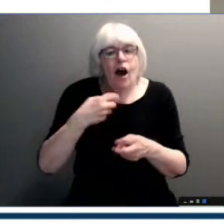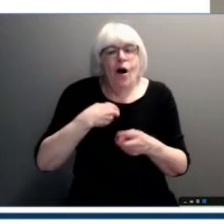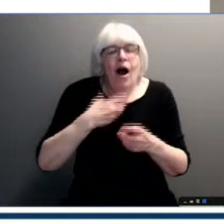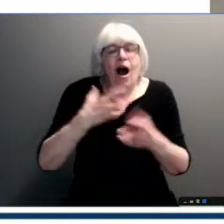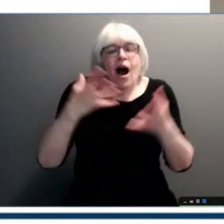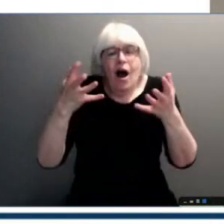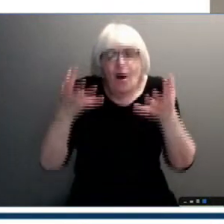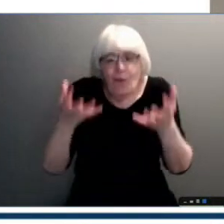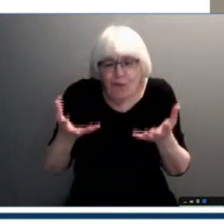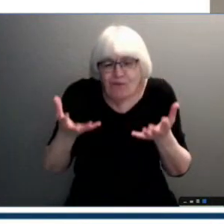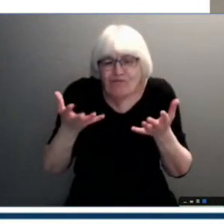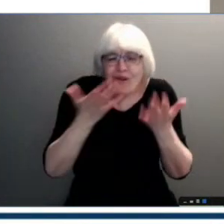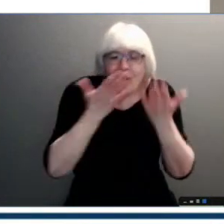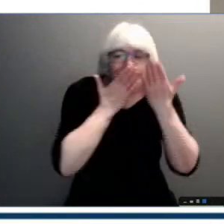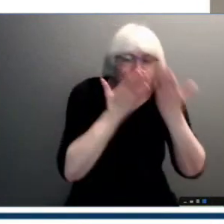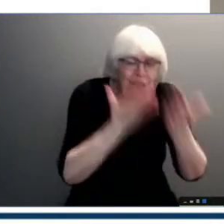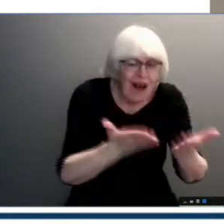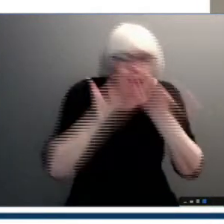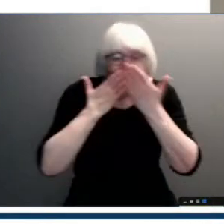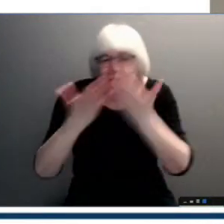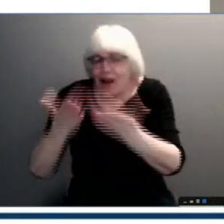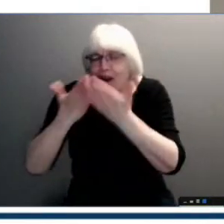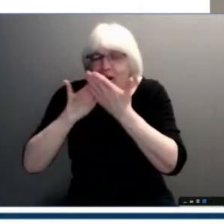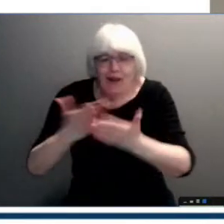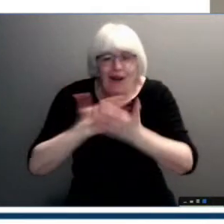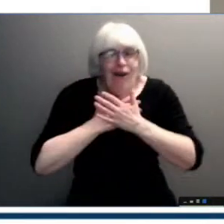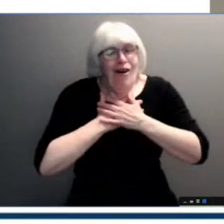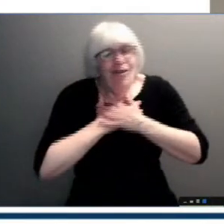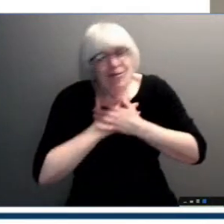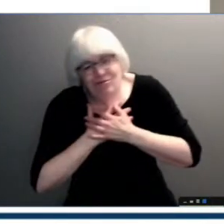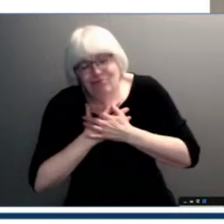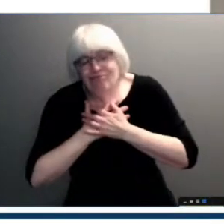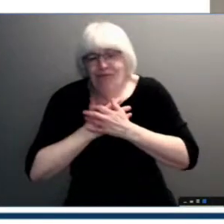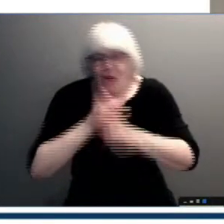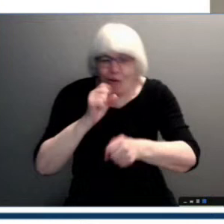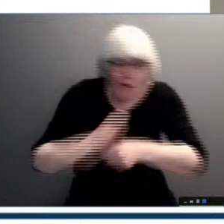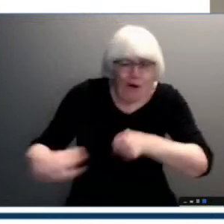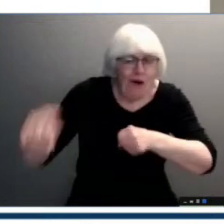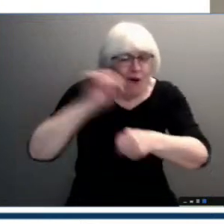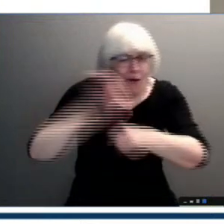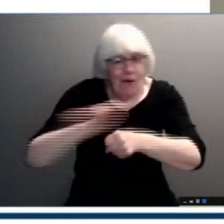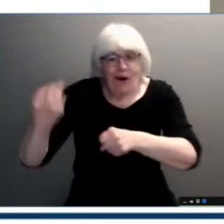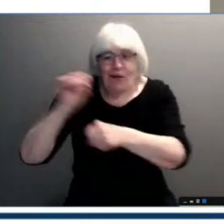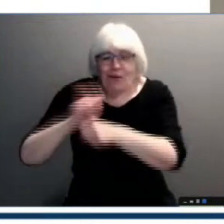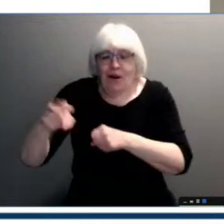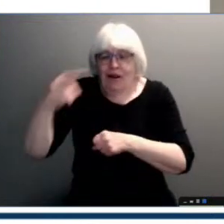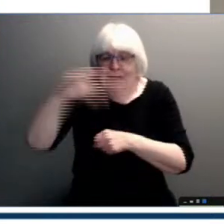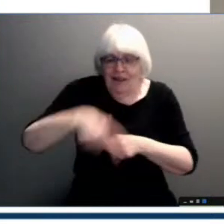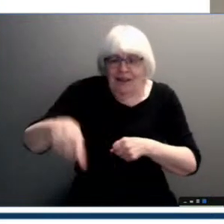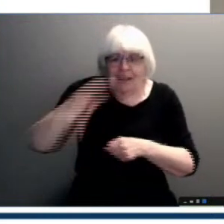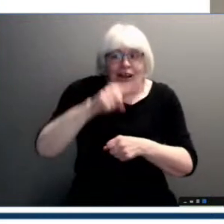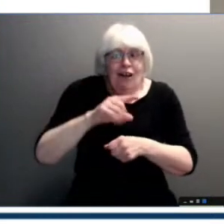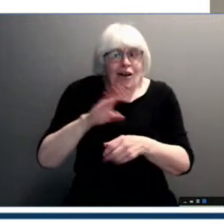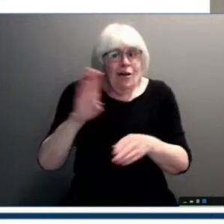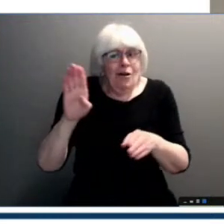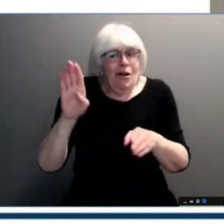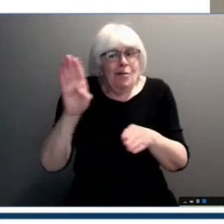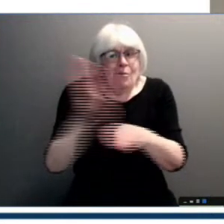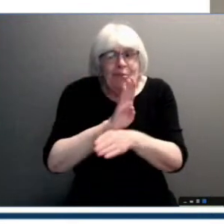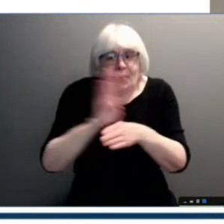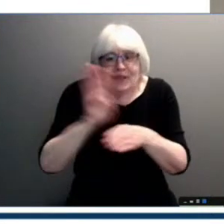do. To businesses and employers for continuing to be part of the solution, no matter how hard it has been on your